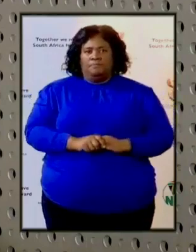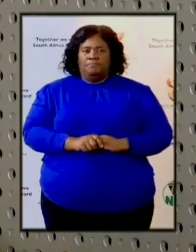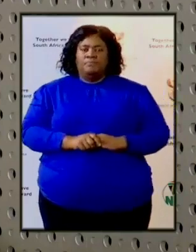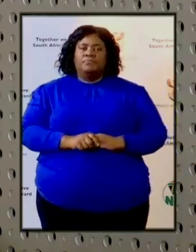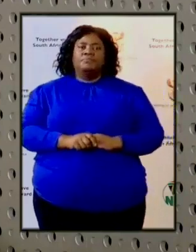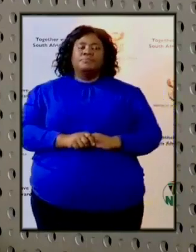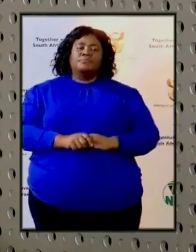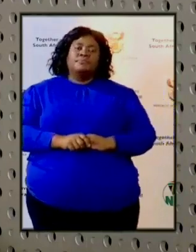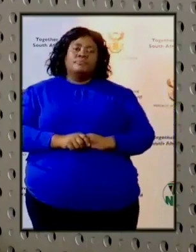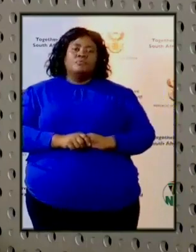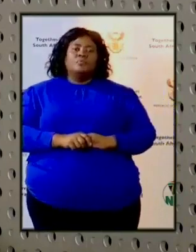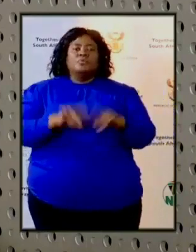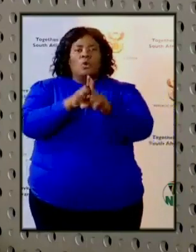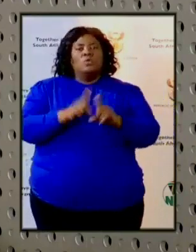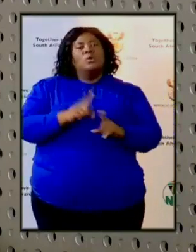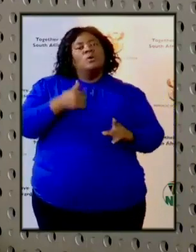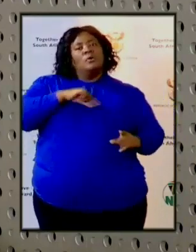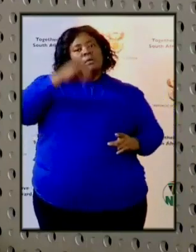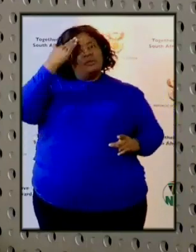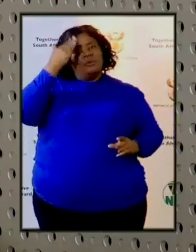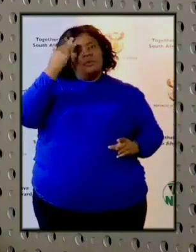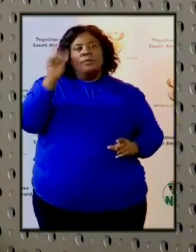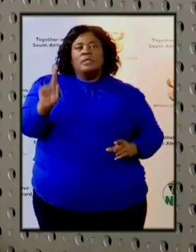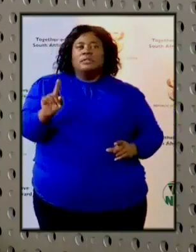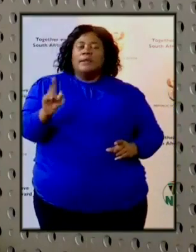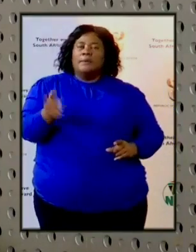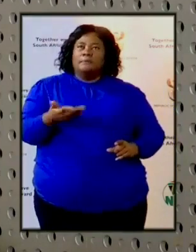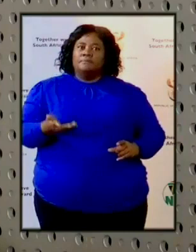We also know that there is no